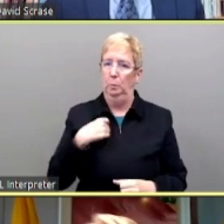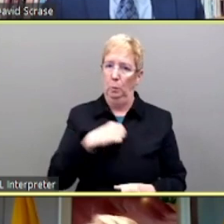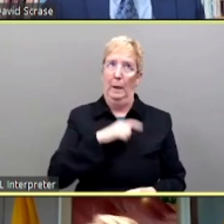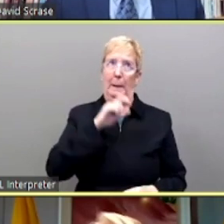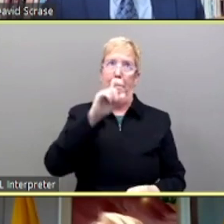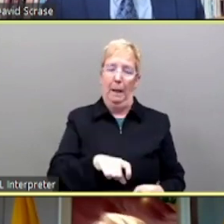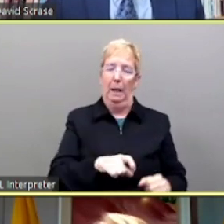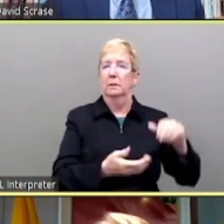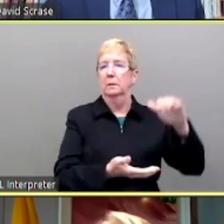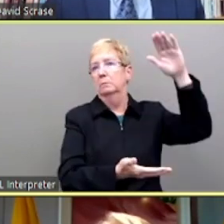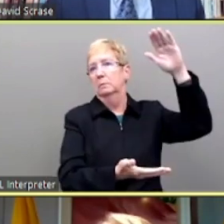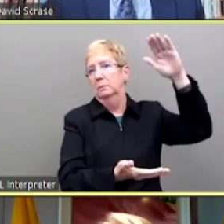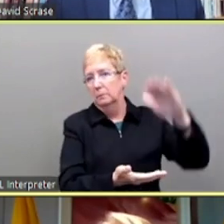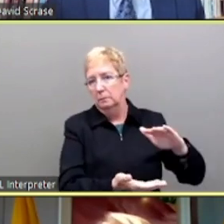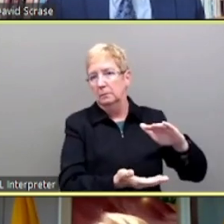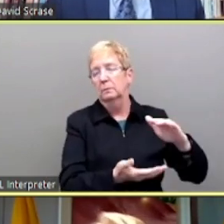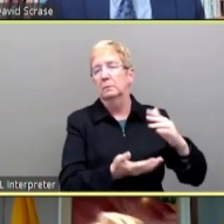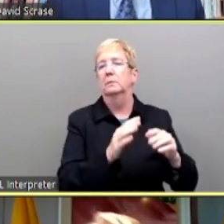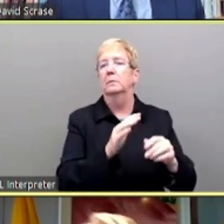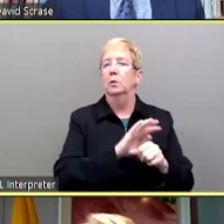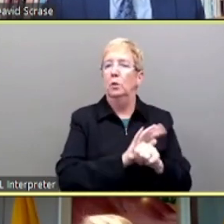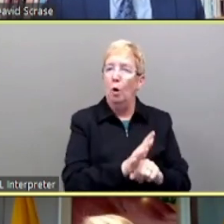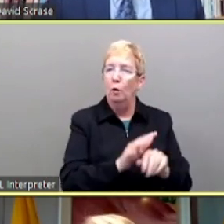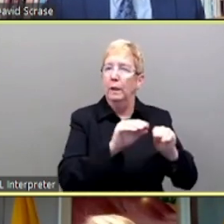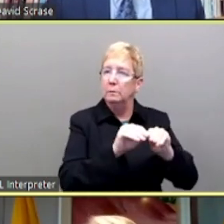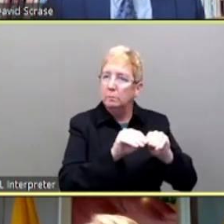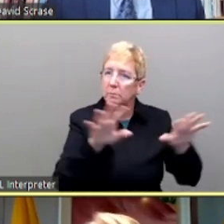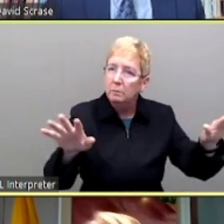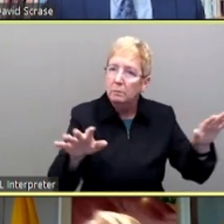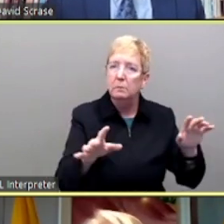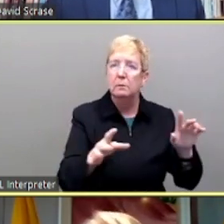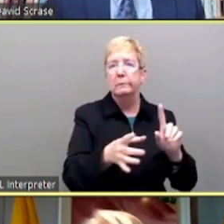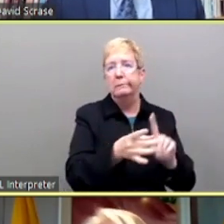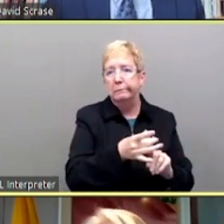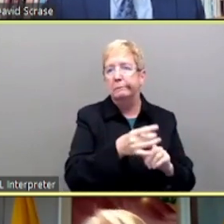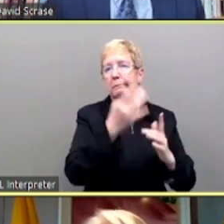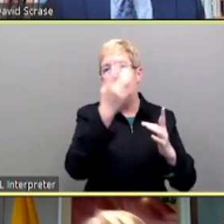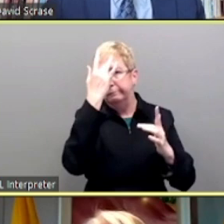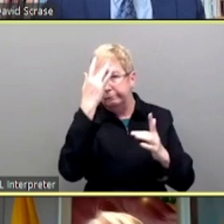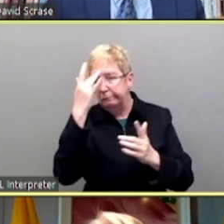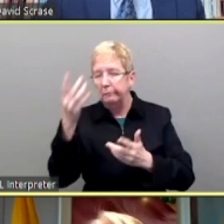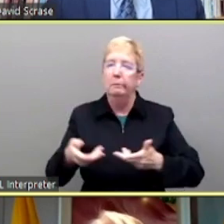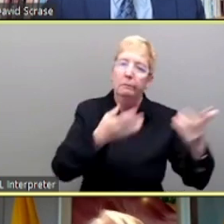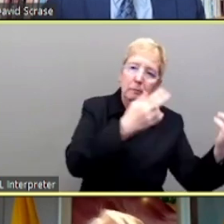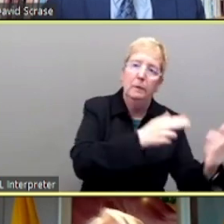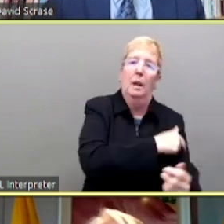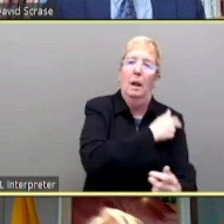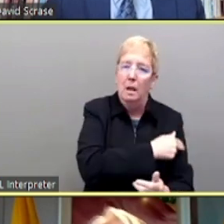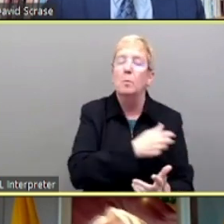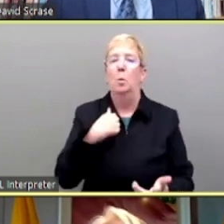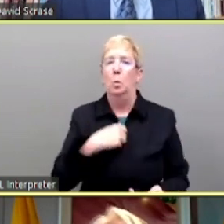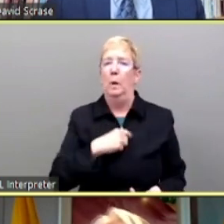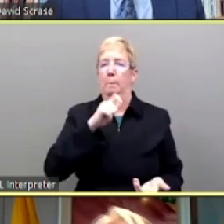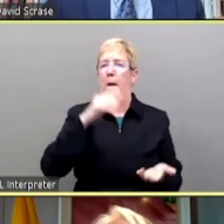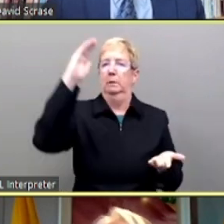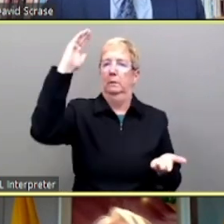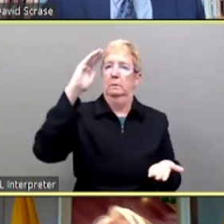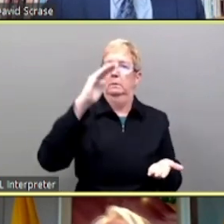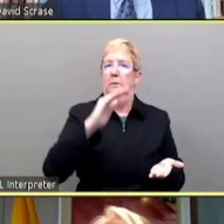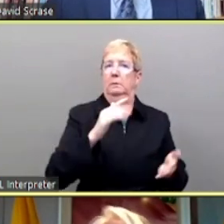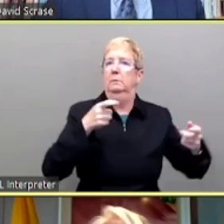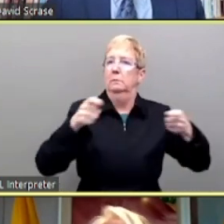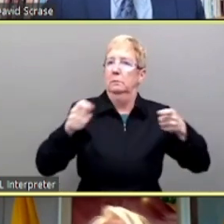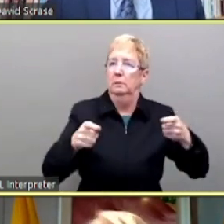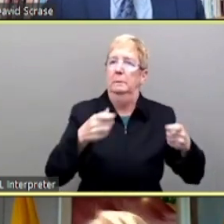the number of COVID infections that are finding their way into hospital care. We must do everything in our power